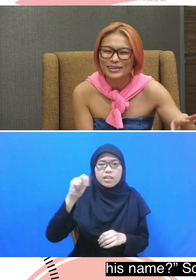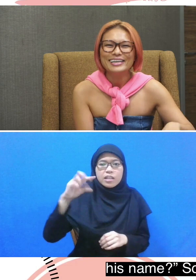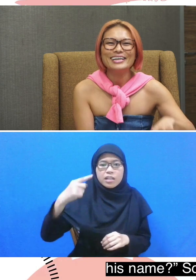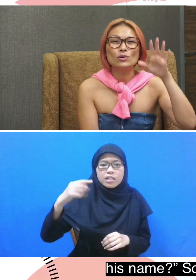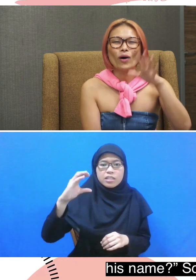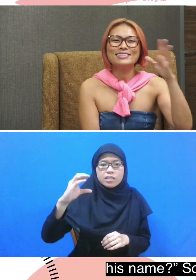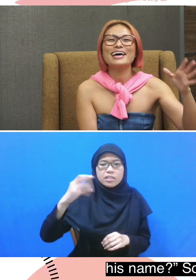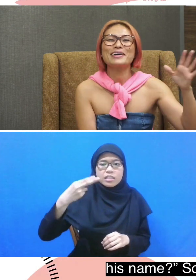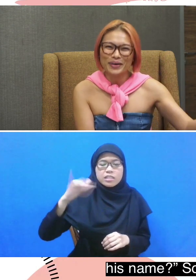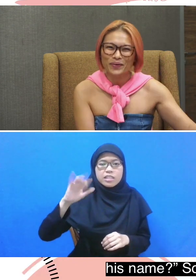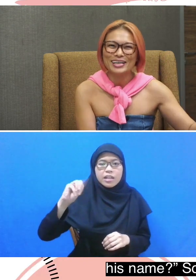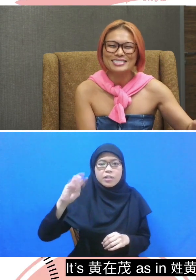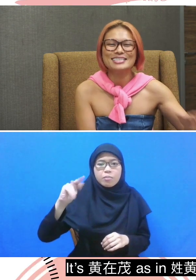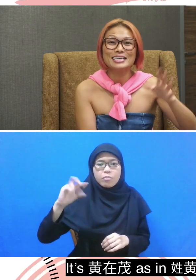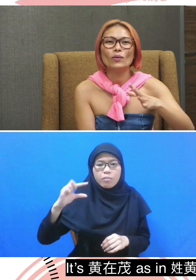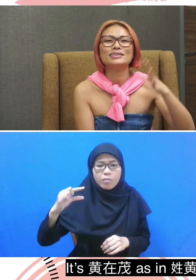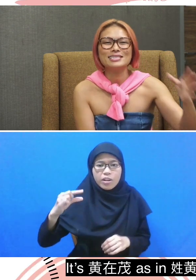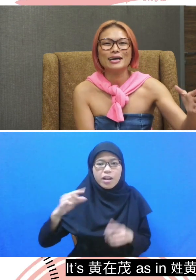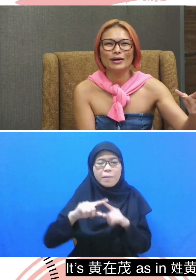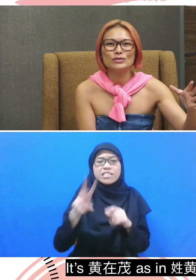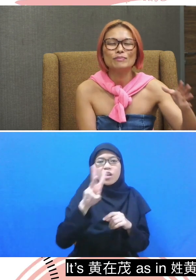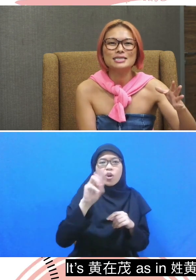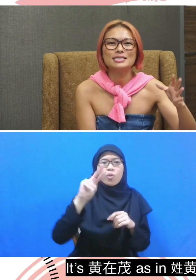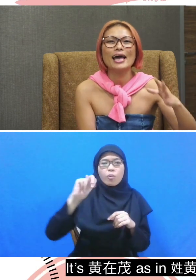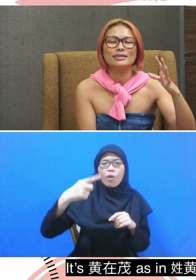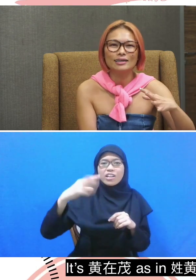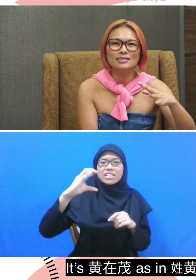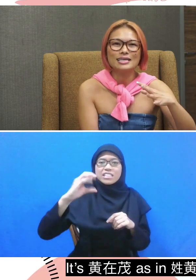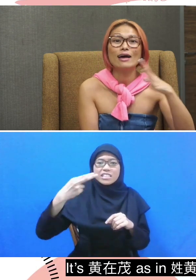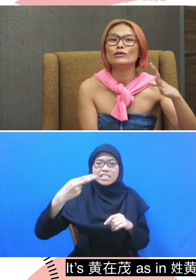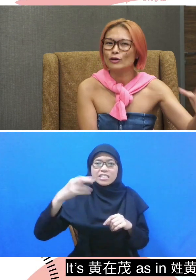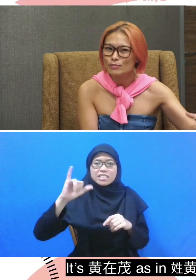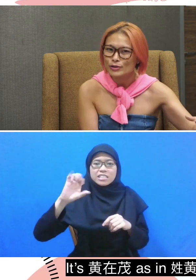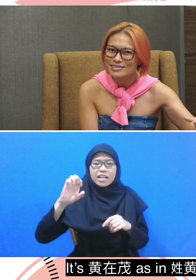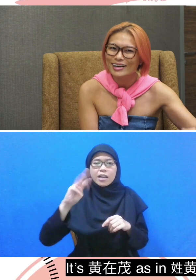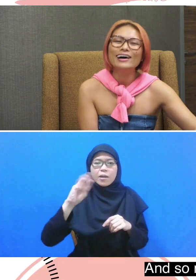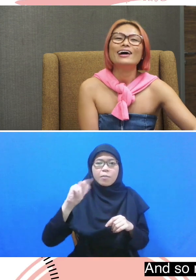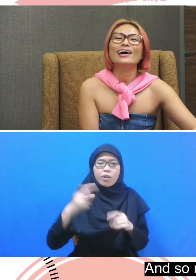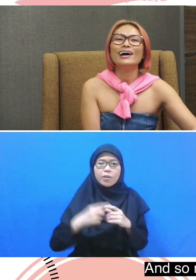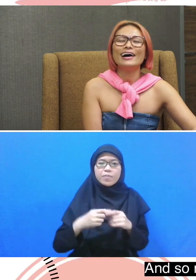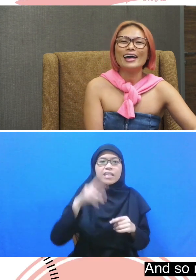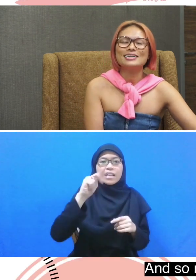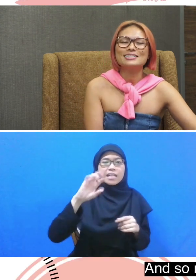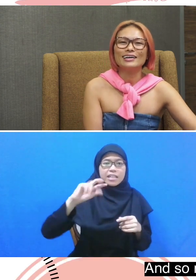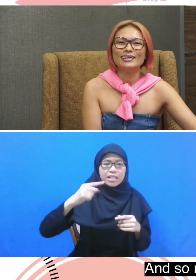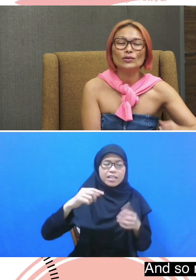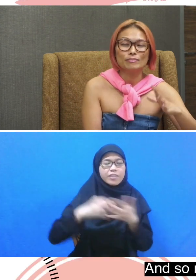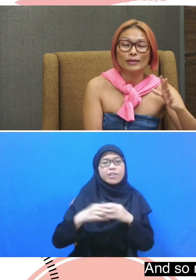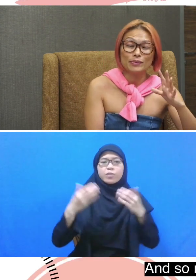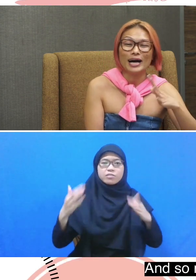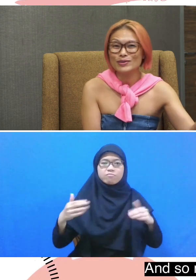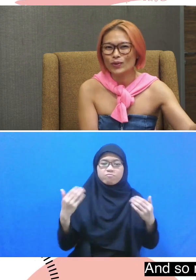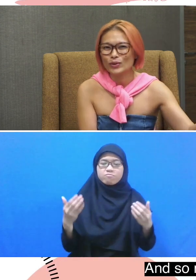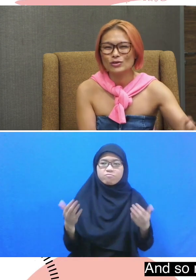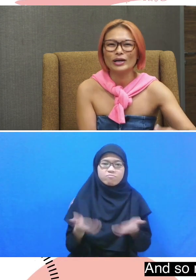name. It's Wang Zai Mao, as Xing Huang de Zai Mao. So it means that the Ngs are ever prosperous. So many